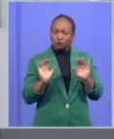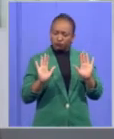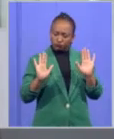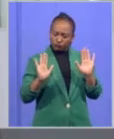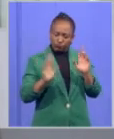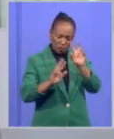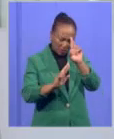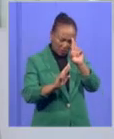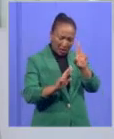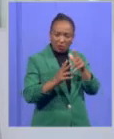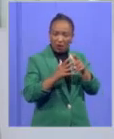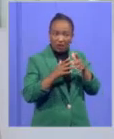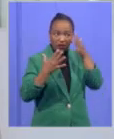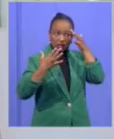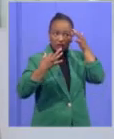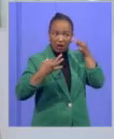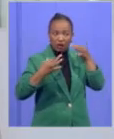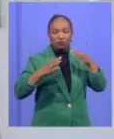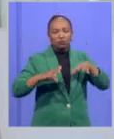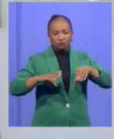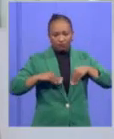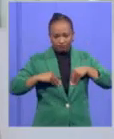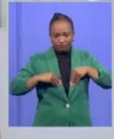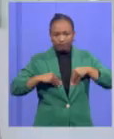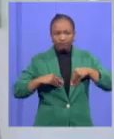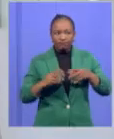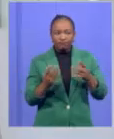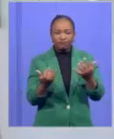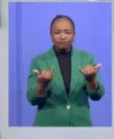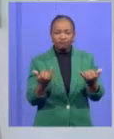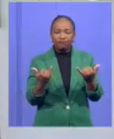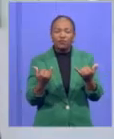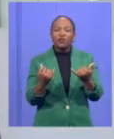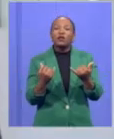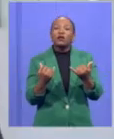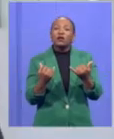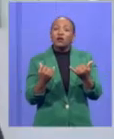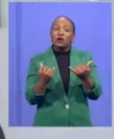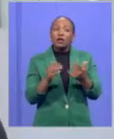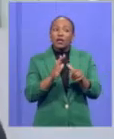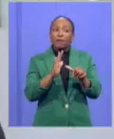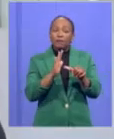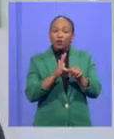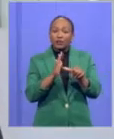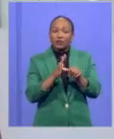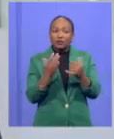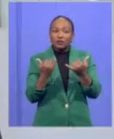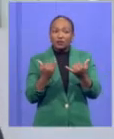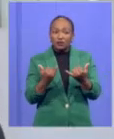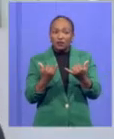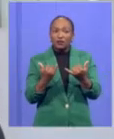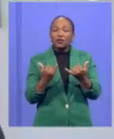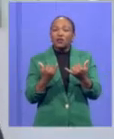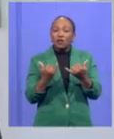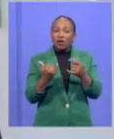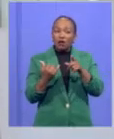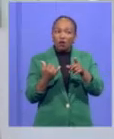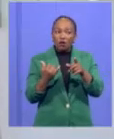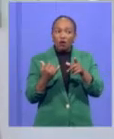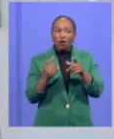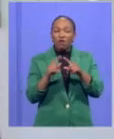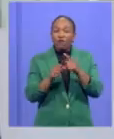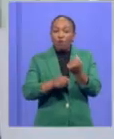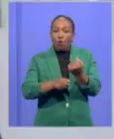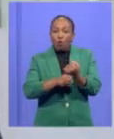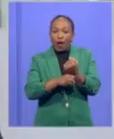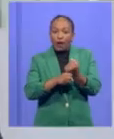of what they decide after having weighed in on both arguments. I think what is important is to separate the litigation from the work